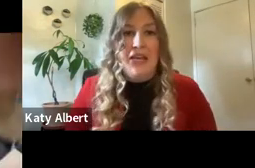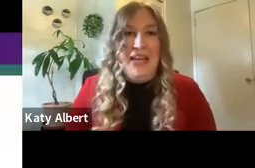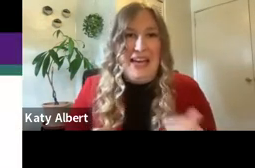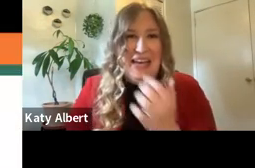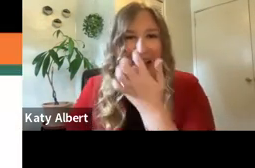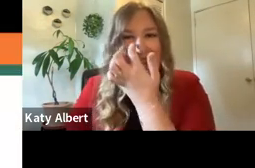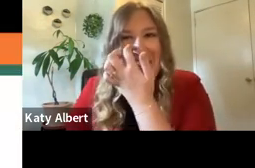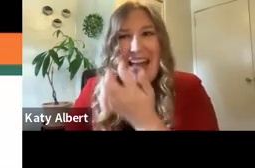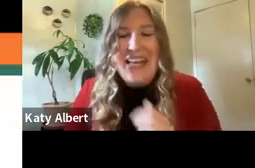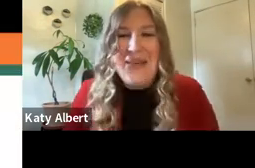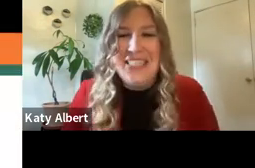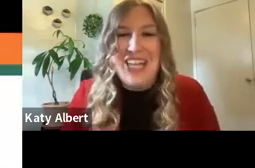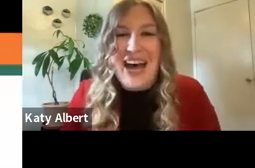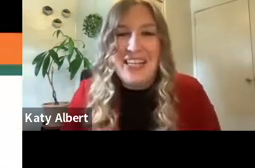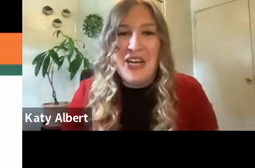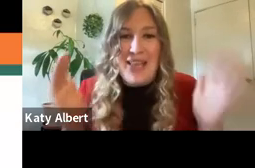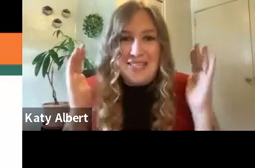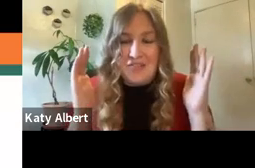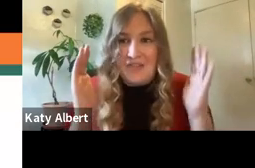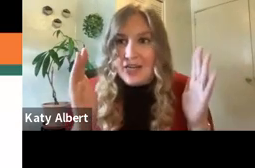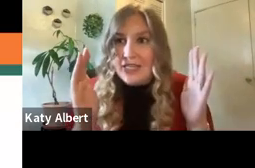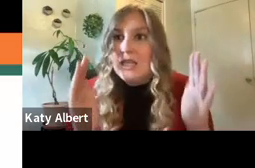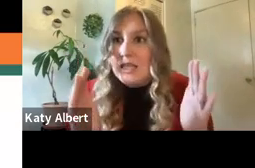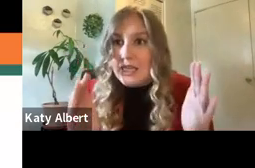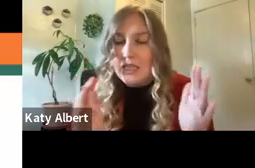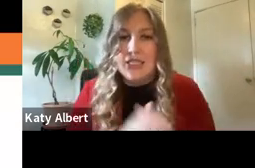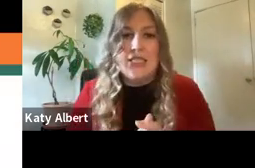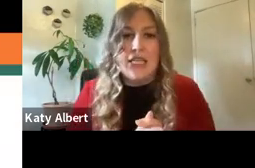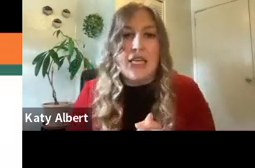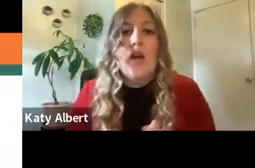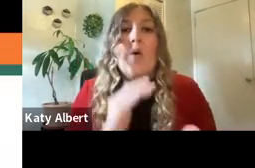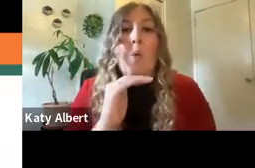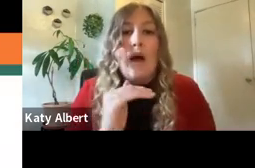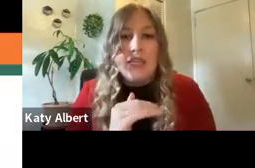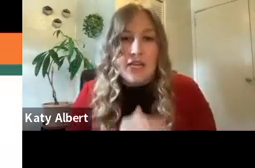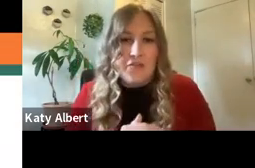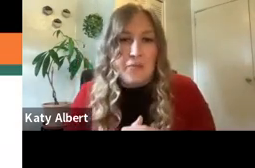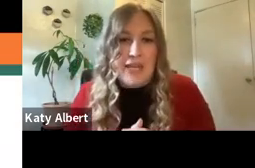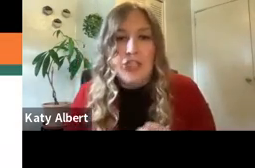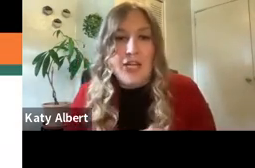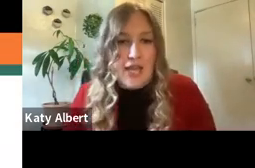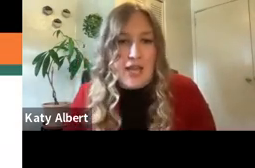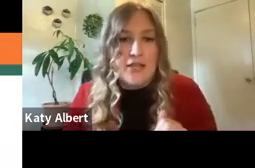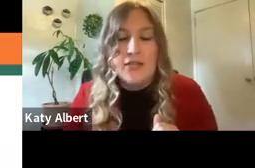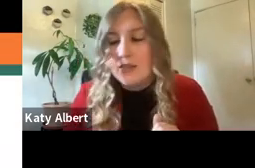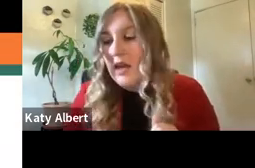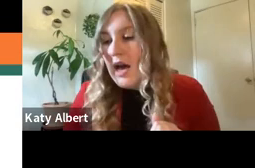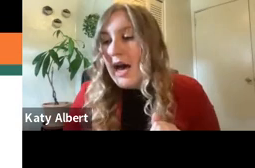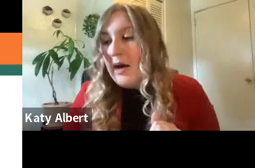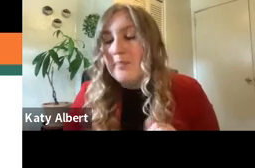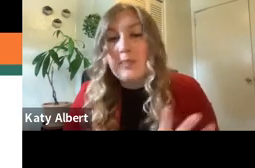whoops, that image, makes it very clear to see what the information